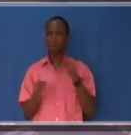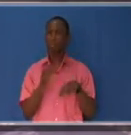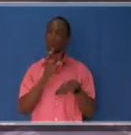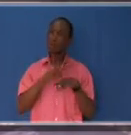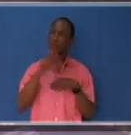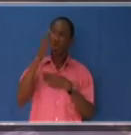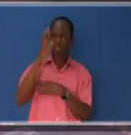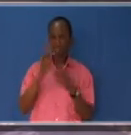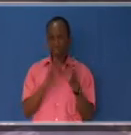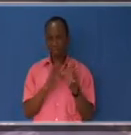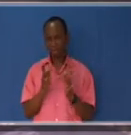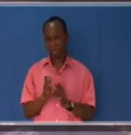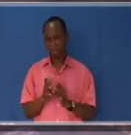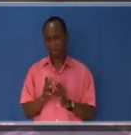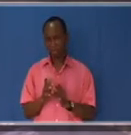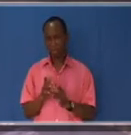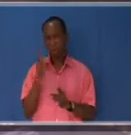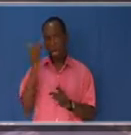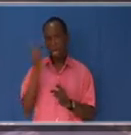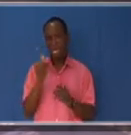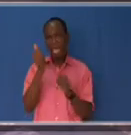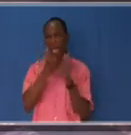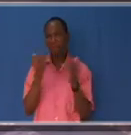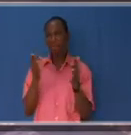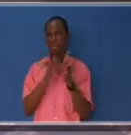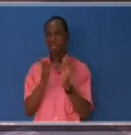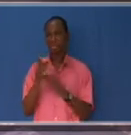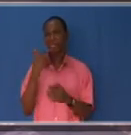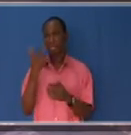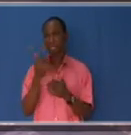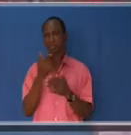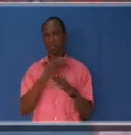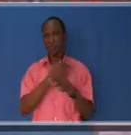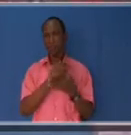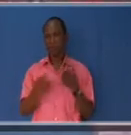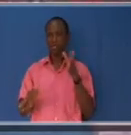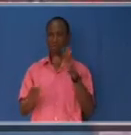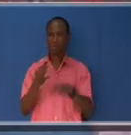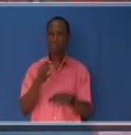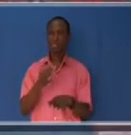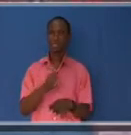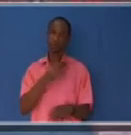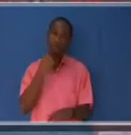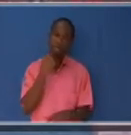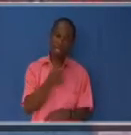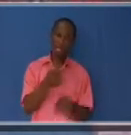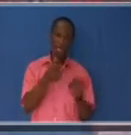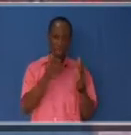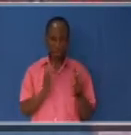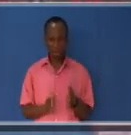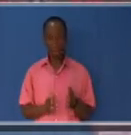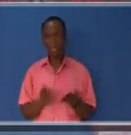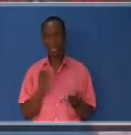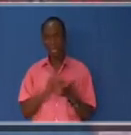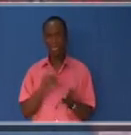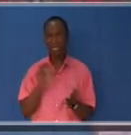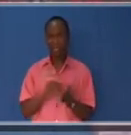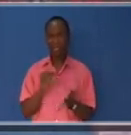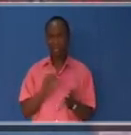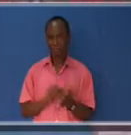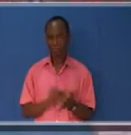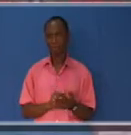ifi se obefa de ye Yesu de nu bi na wa ka e de a kire asomafo no ehe ane ye tate se enkrofo